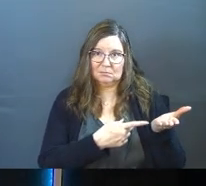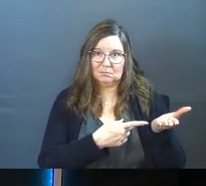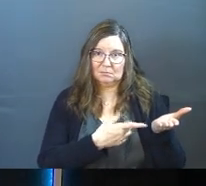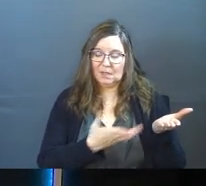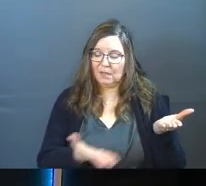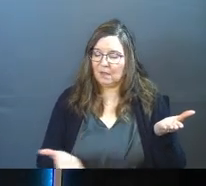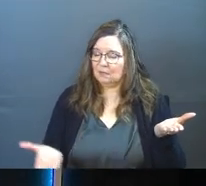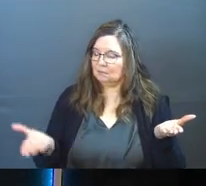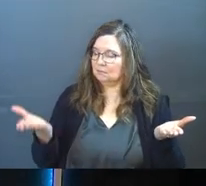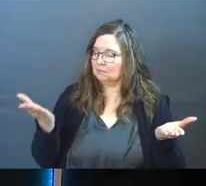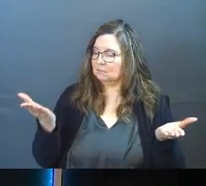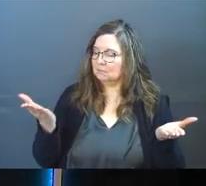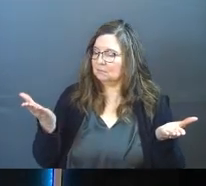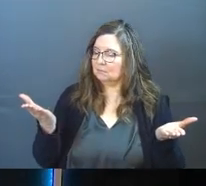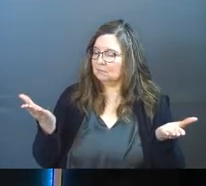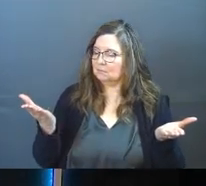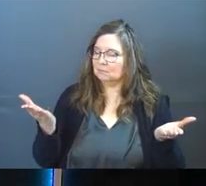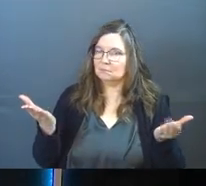then I held up